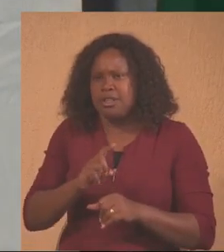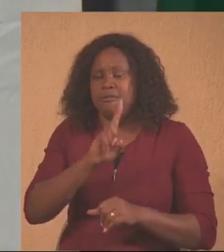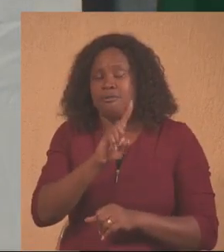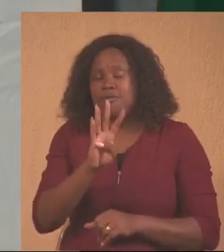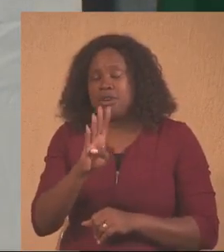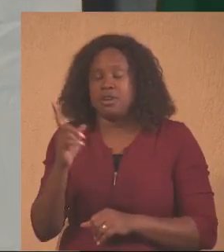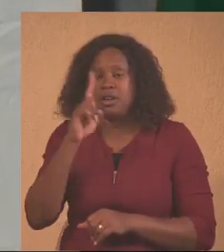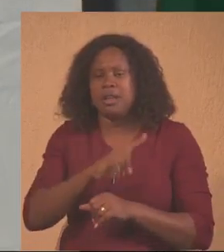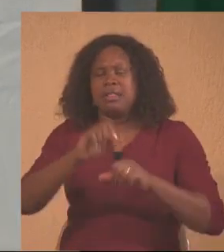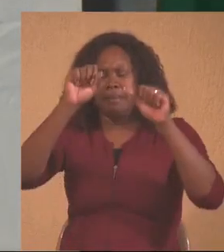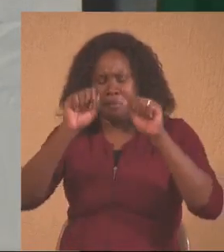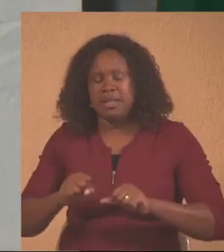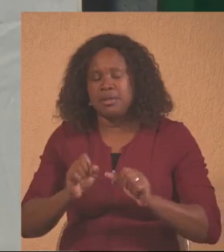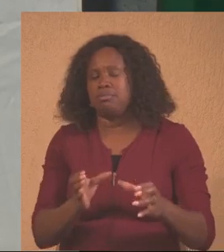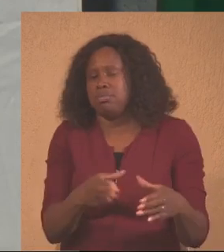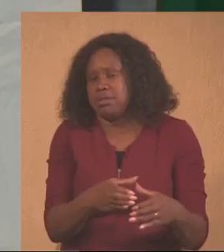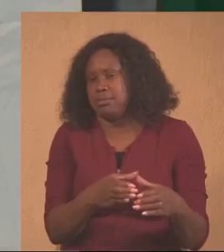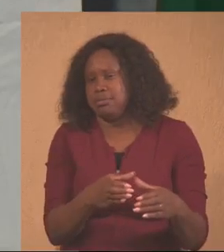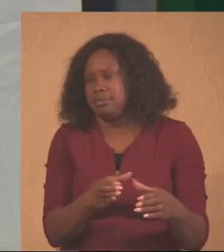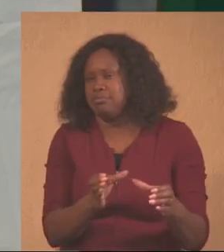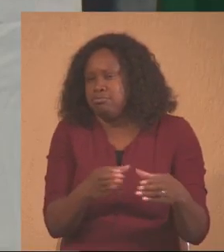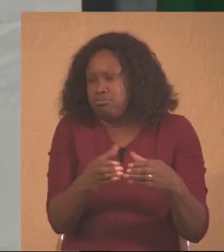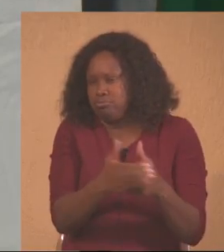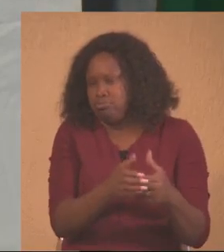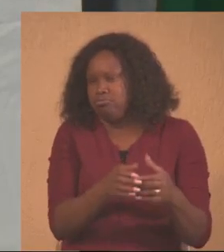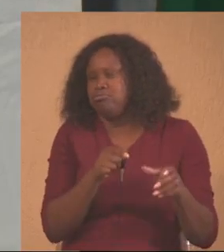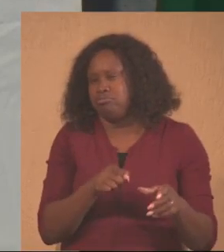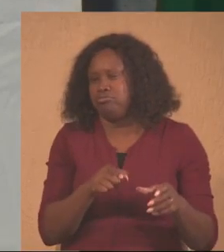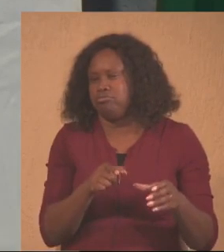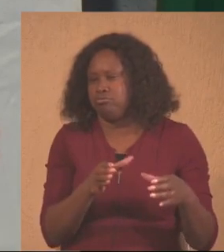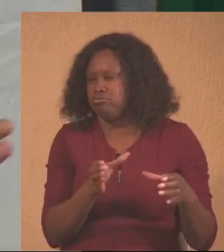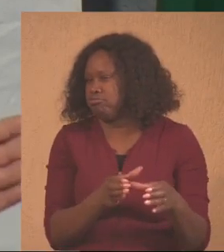days. So when we talk about quarantine, it is basically